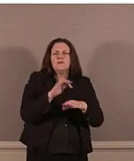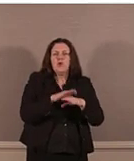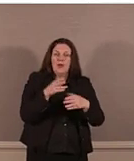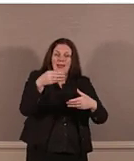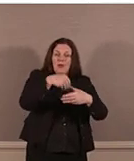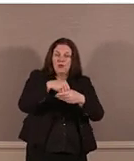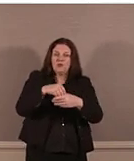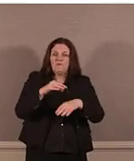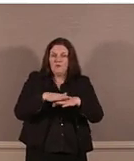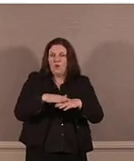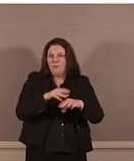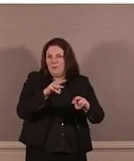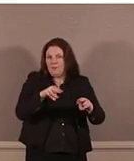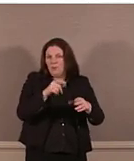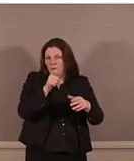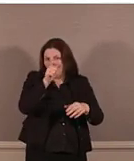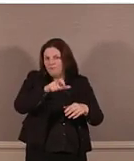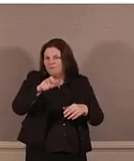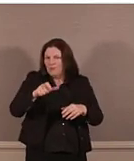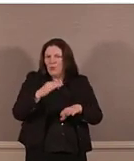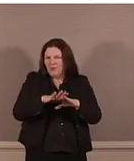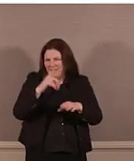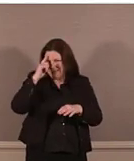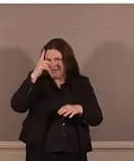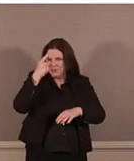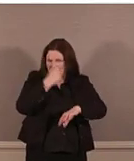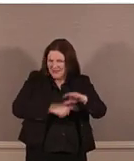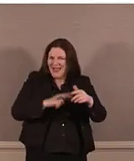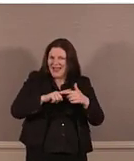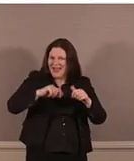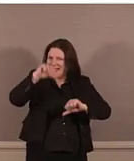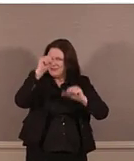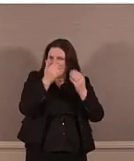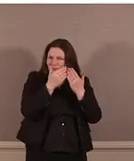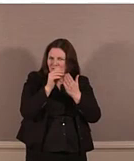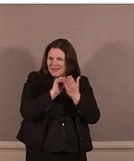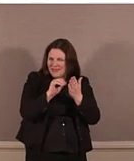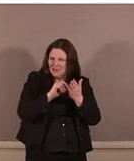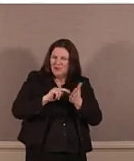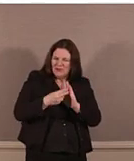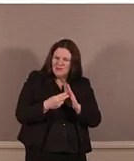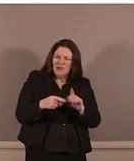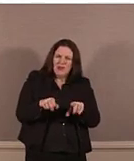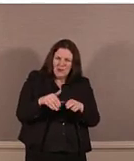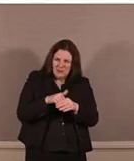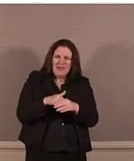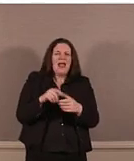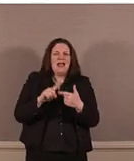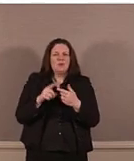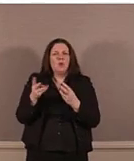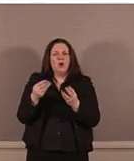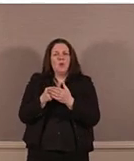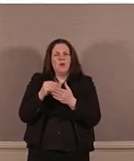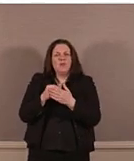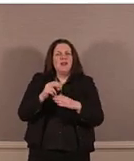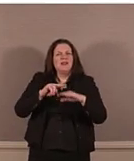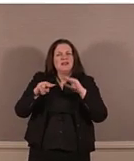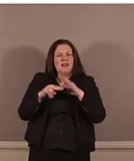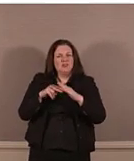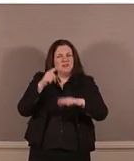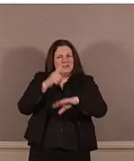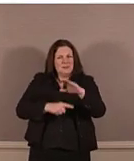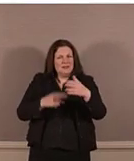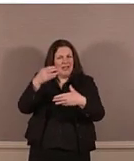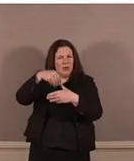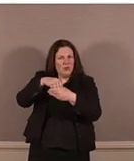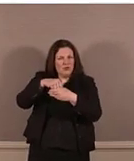of persons with intellectual disability in the adult literacy strategy, and we work very closely, obviously, with the National Disability Inclusion Strategy.